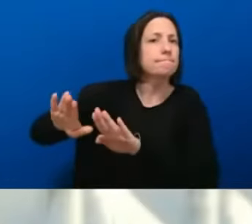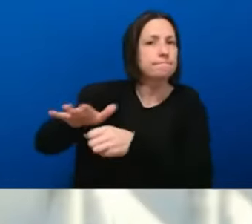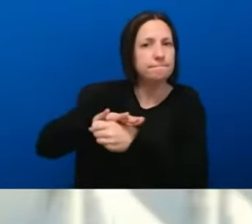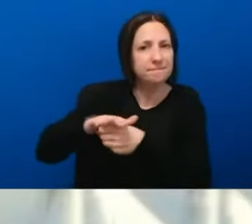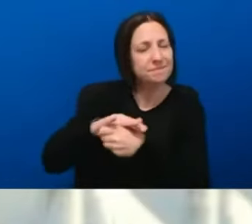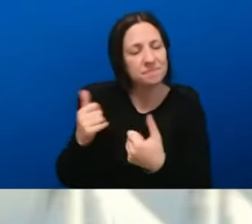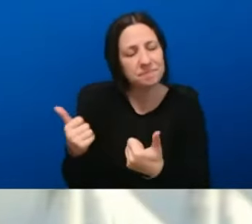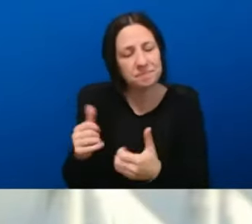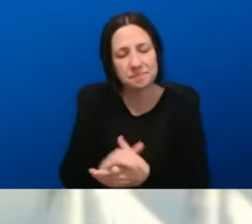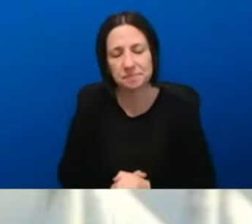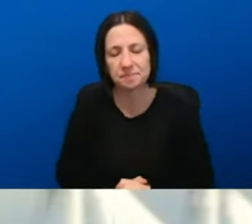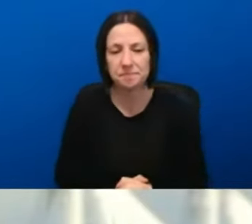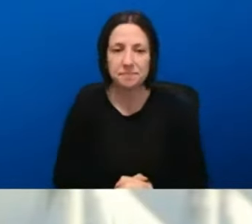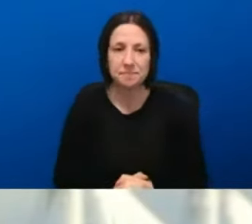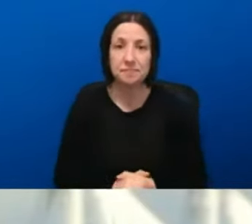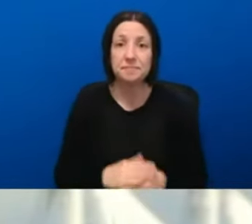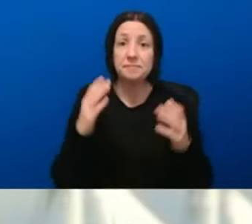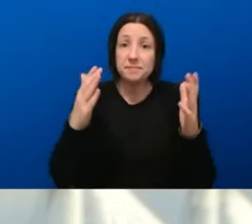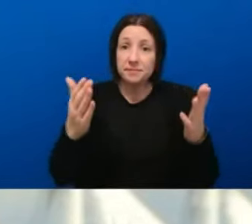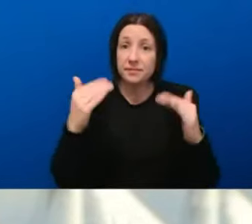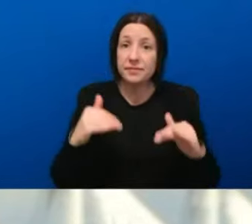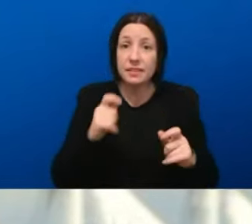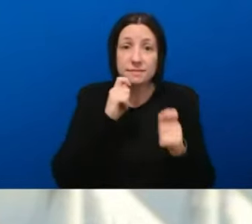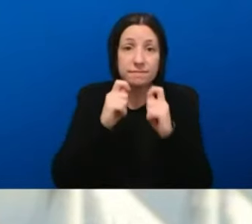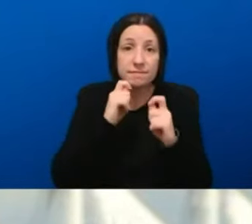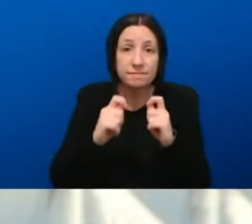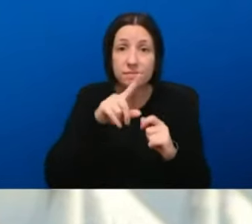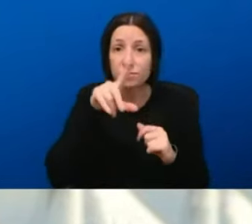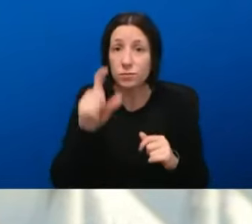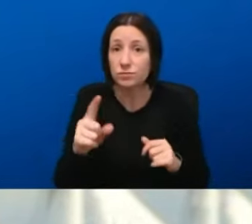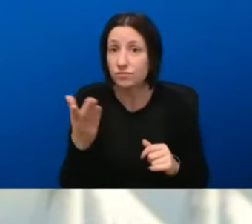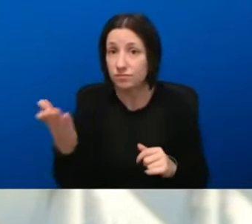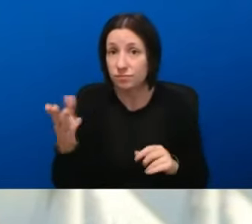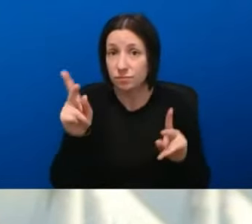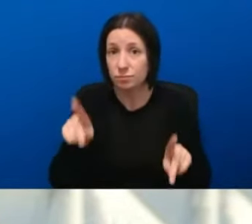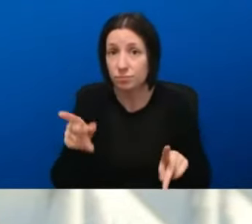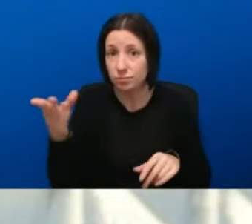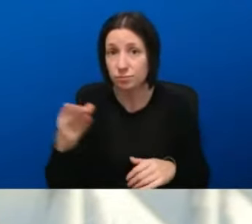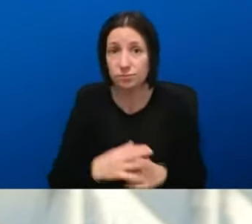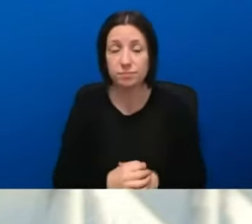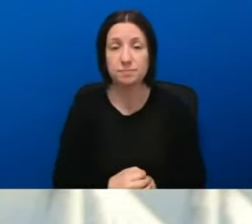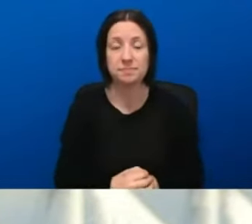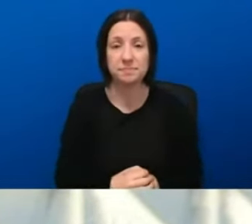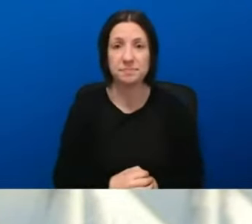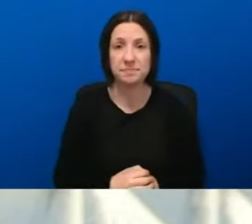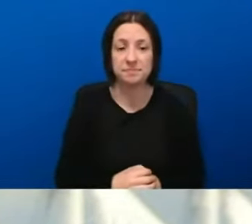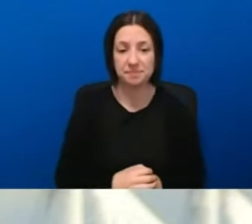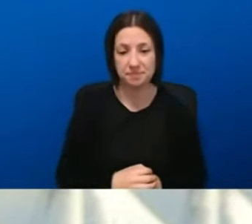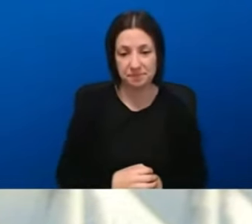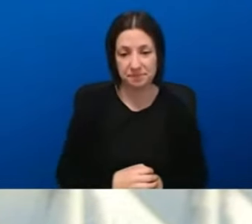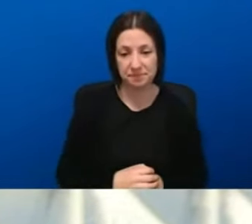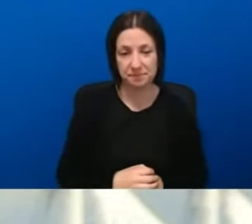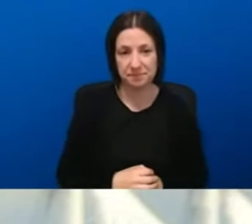Thank you. Our next question is from Jane Skripnik, Black Press. Go ahead, Jane.